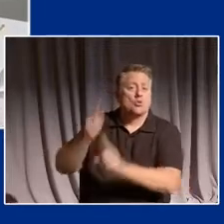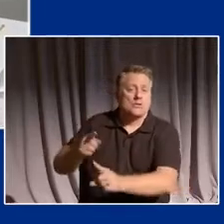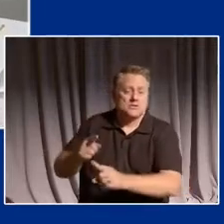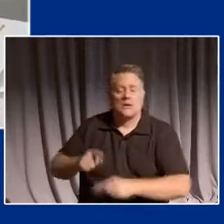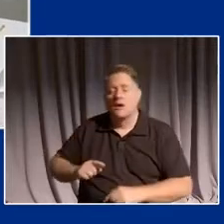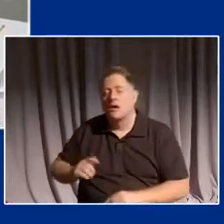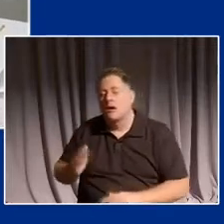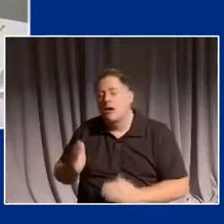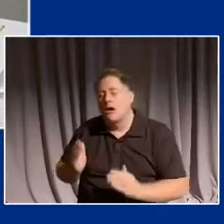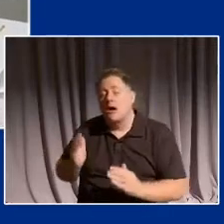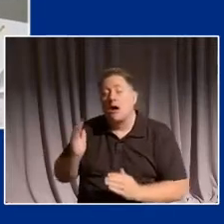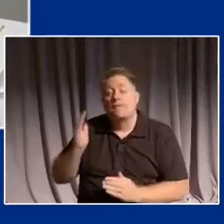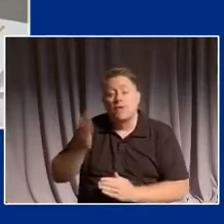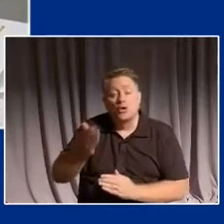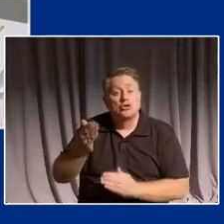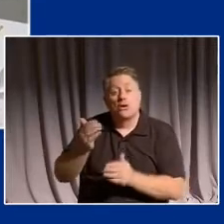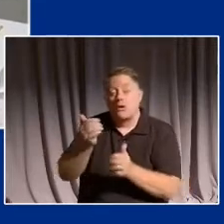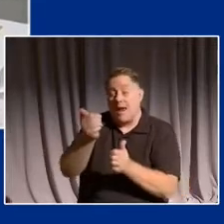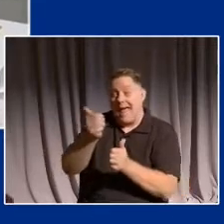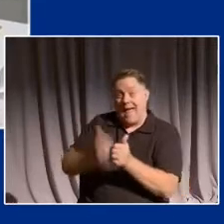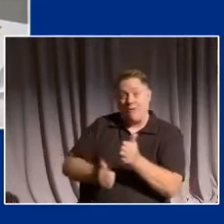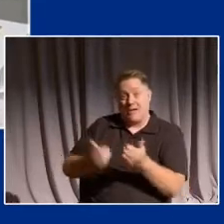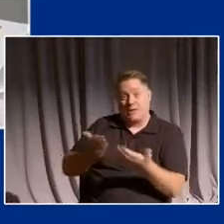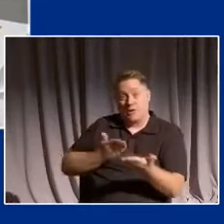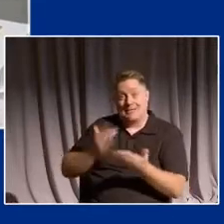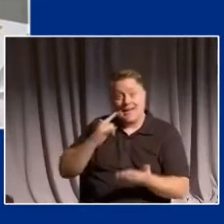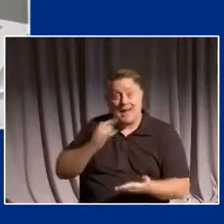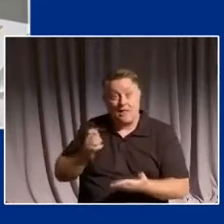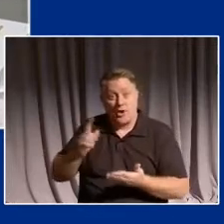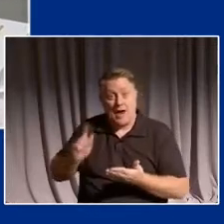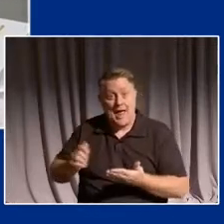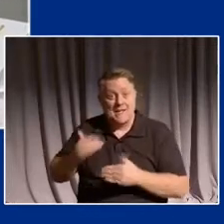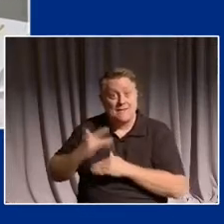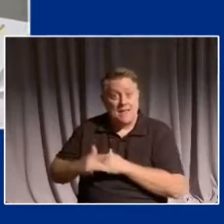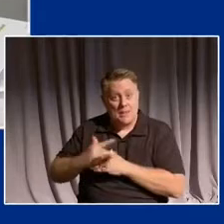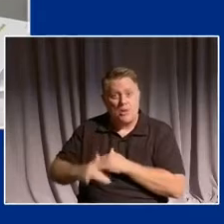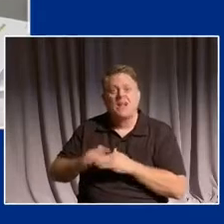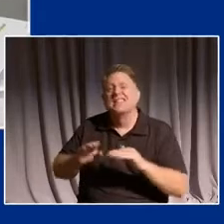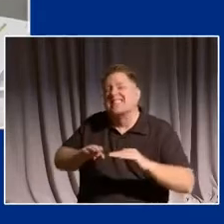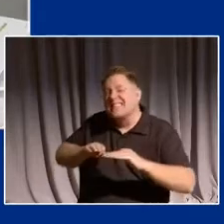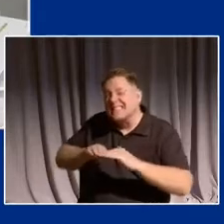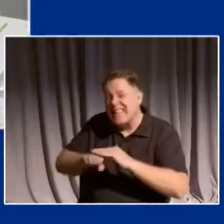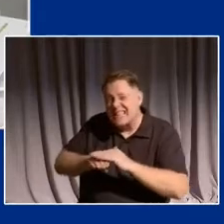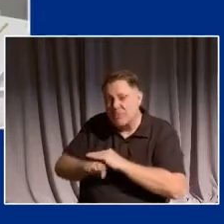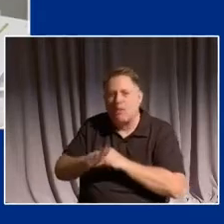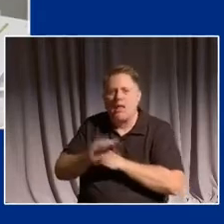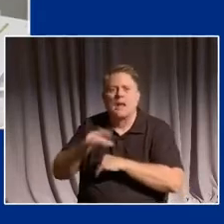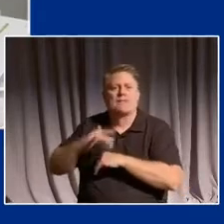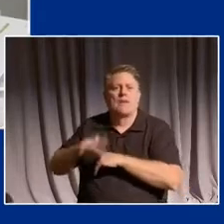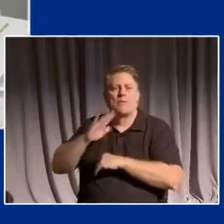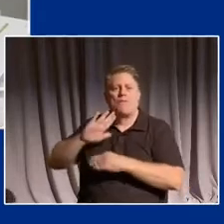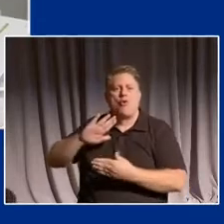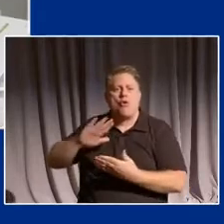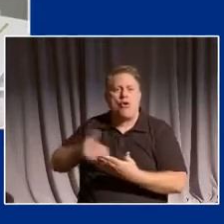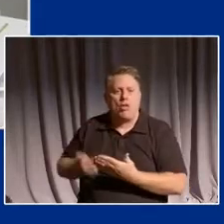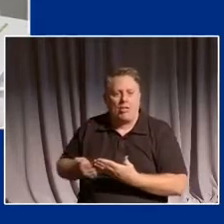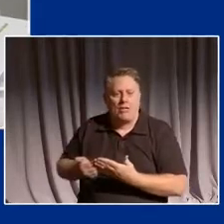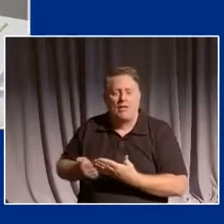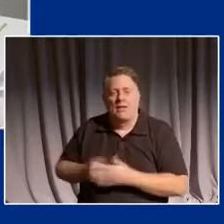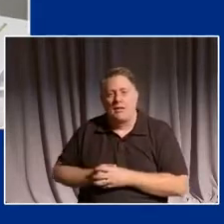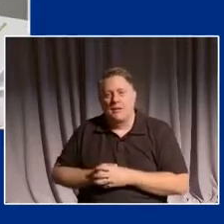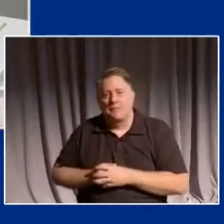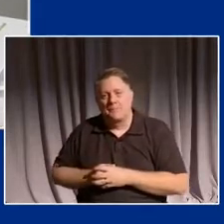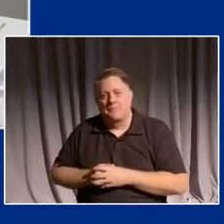A future where every service that California has to offer is accessible and available to all. That